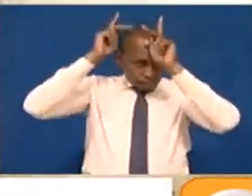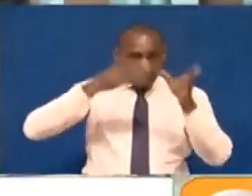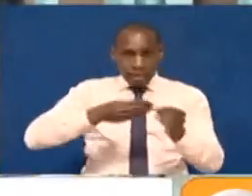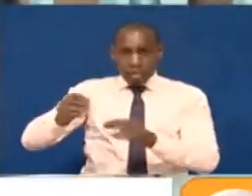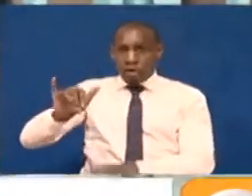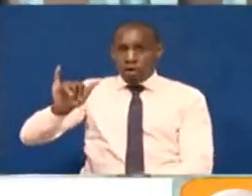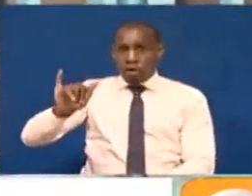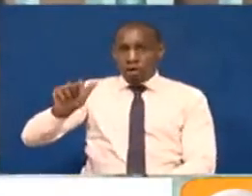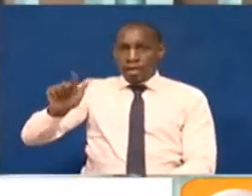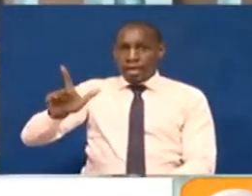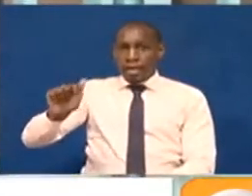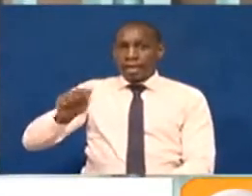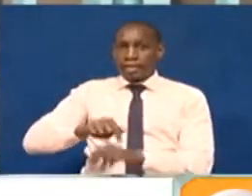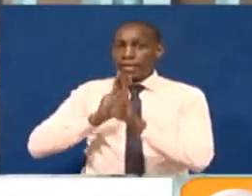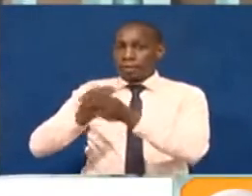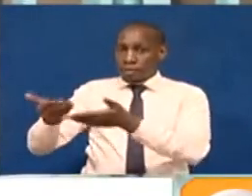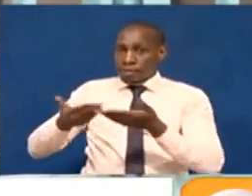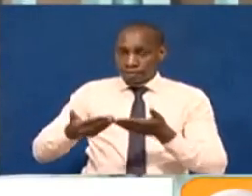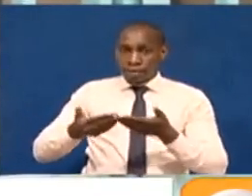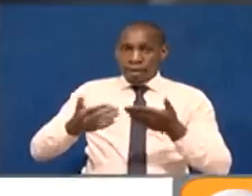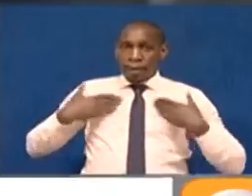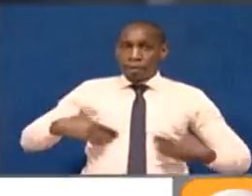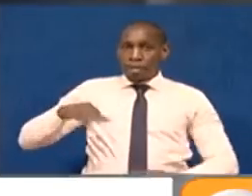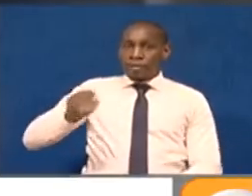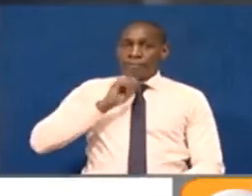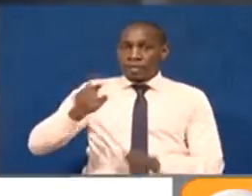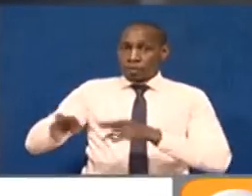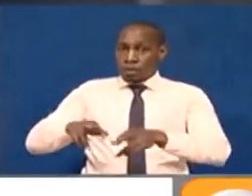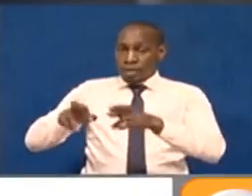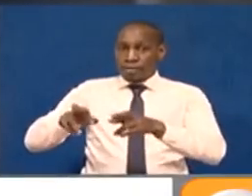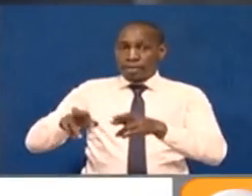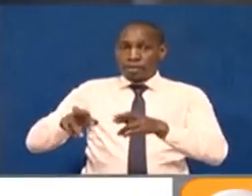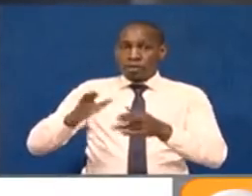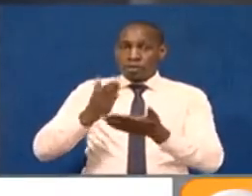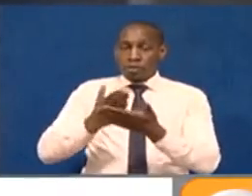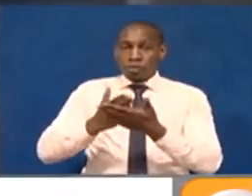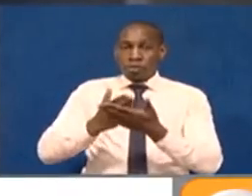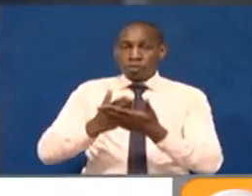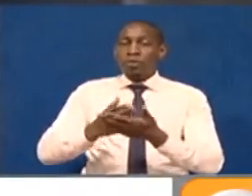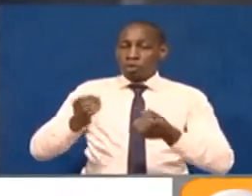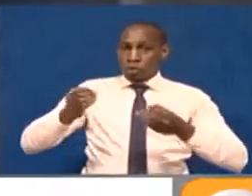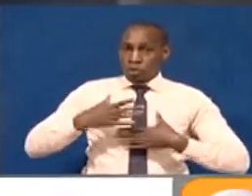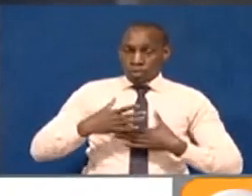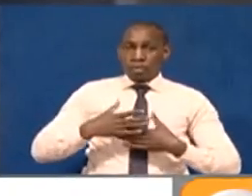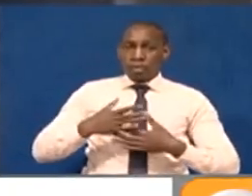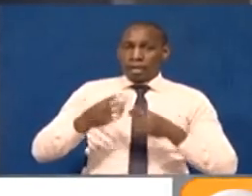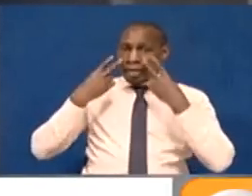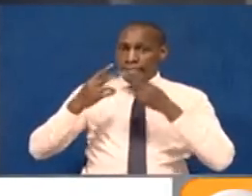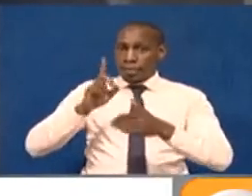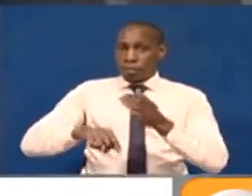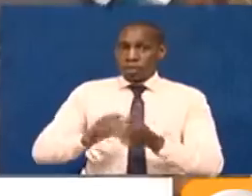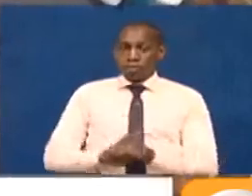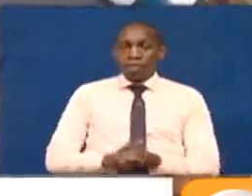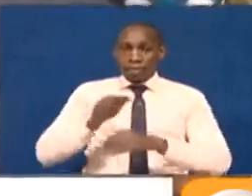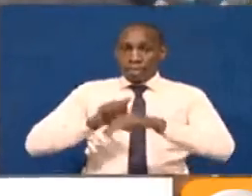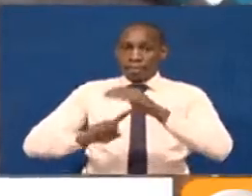Yala after receiving reports of the recovery of bodies from the river, is still distraught from what met her eyes in the